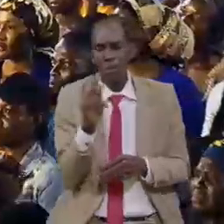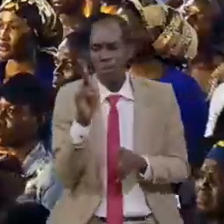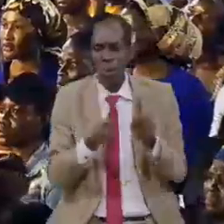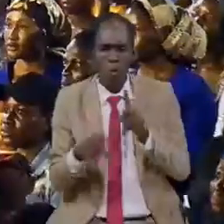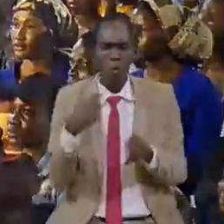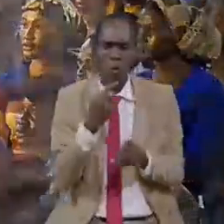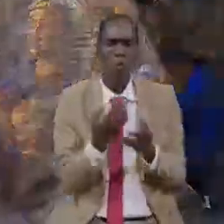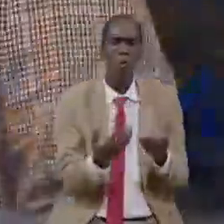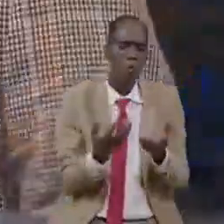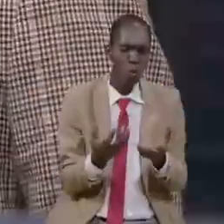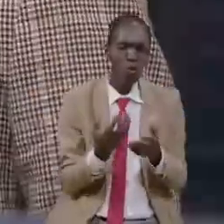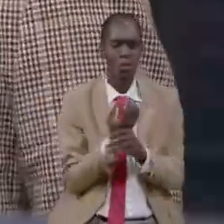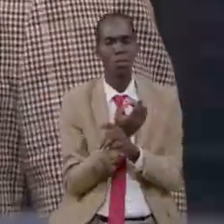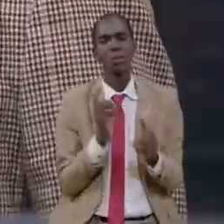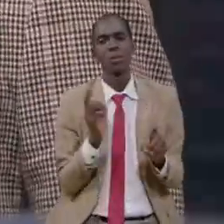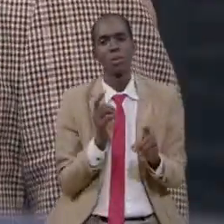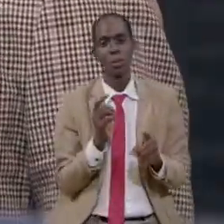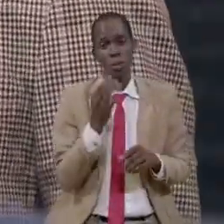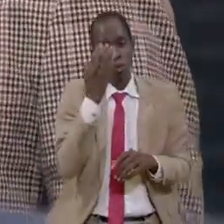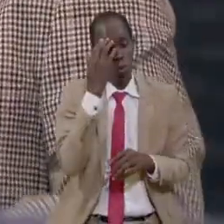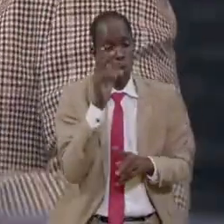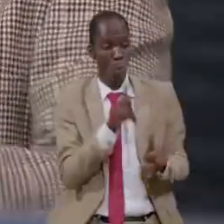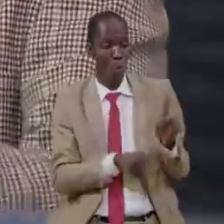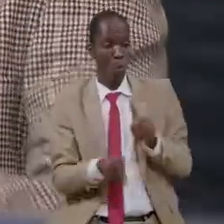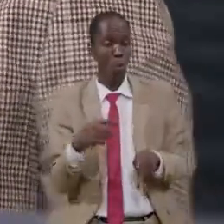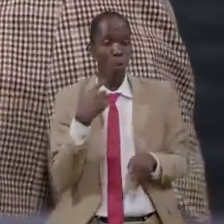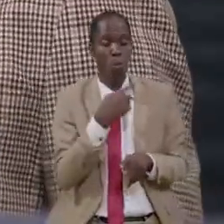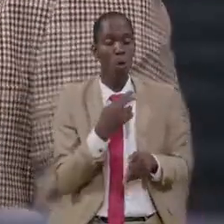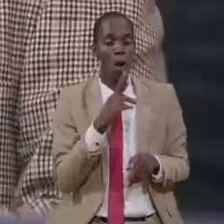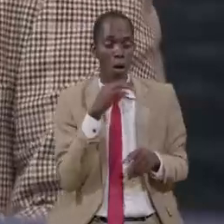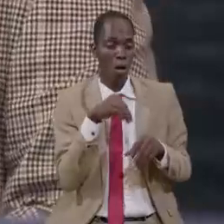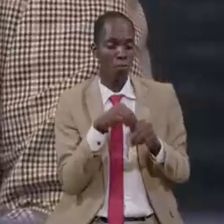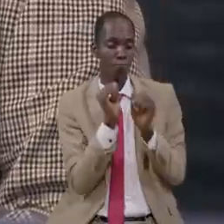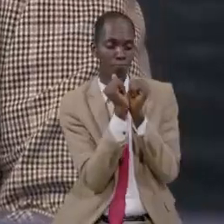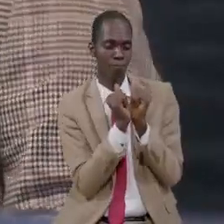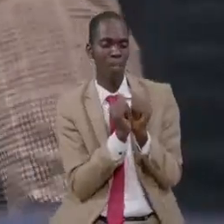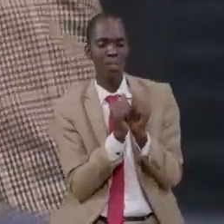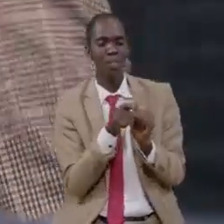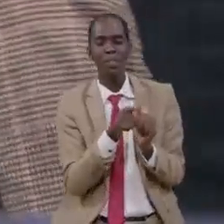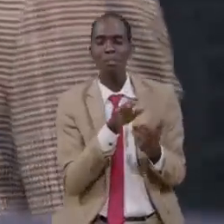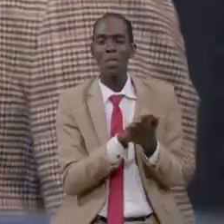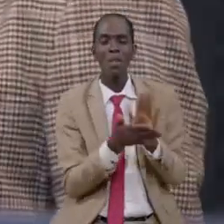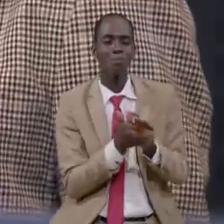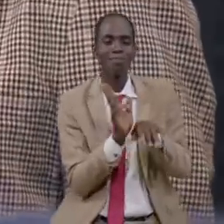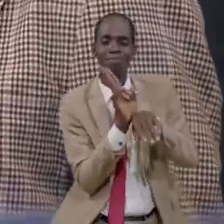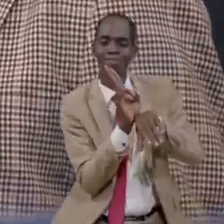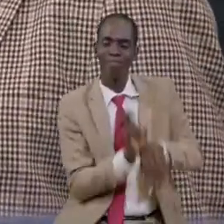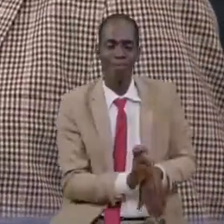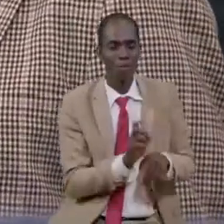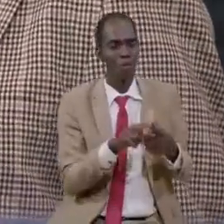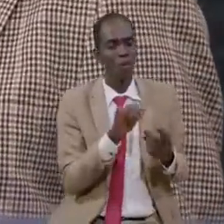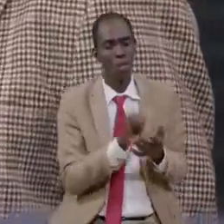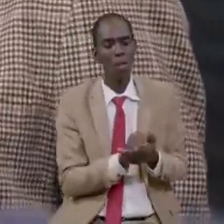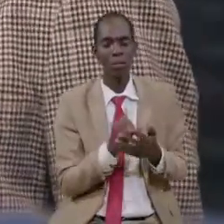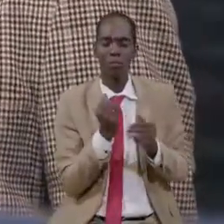people were in bondage, and he gets used to the bondage. Will you be healed?